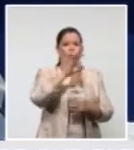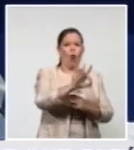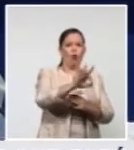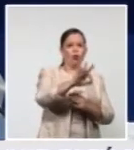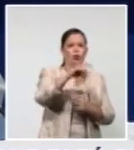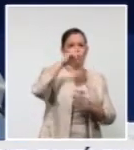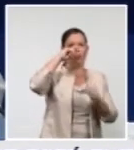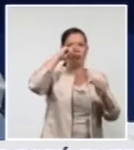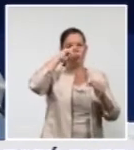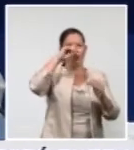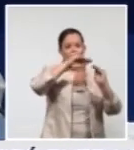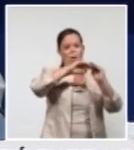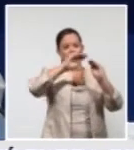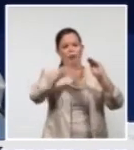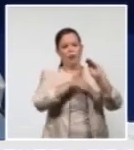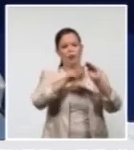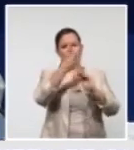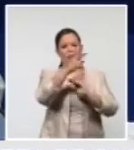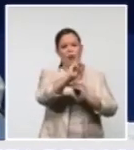310, or